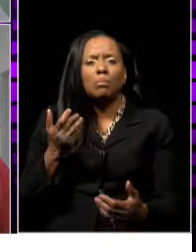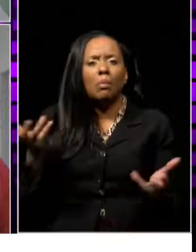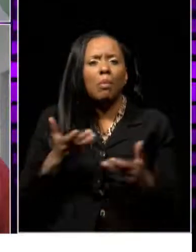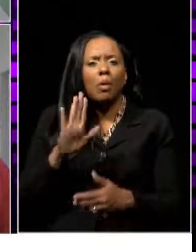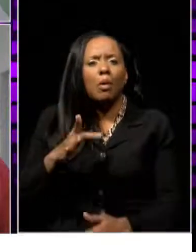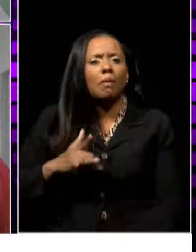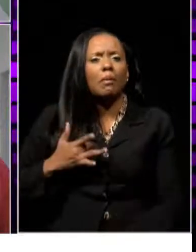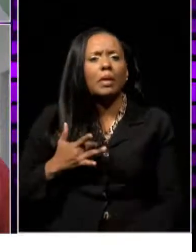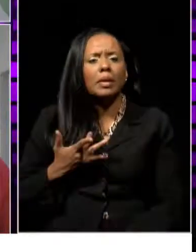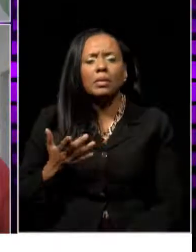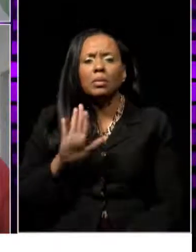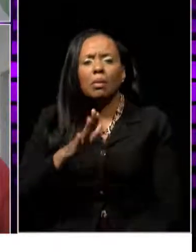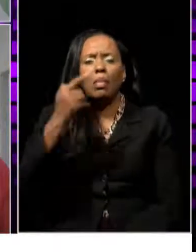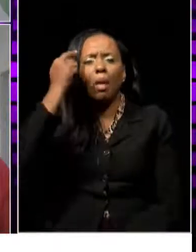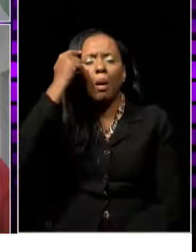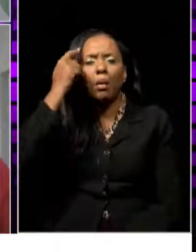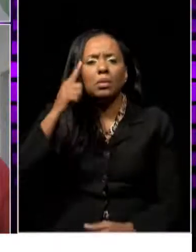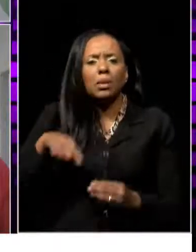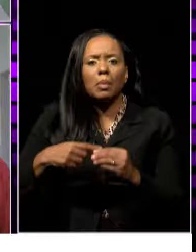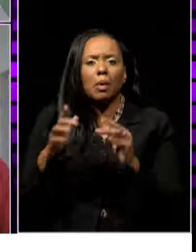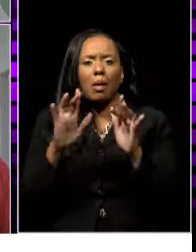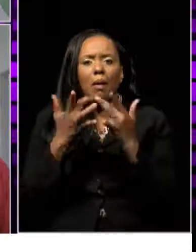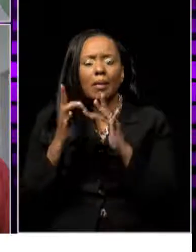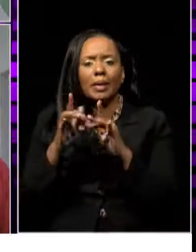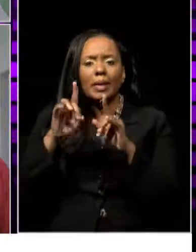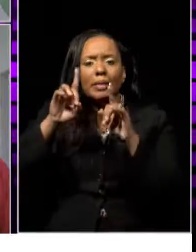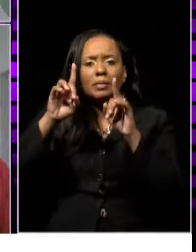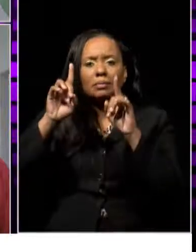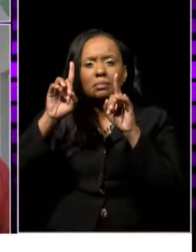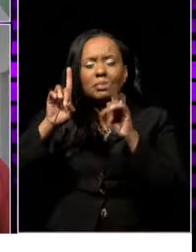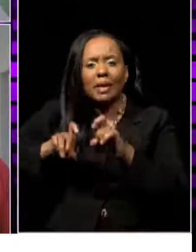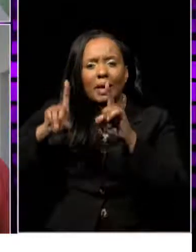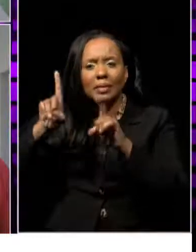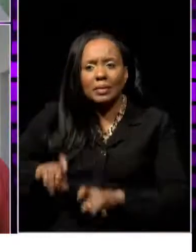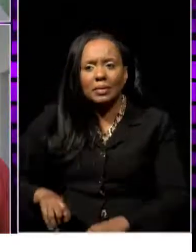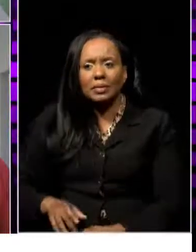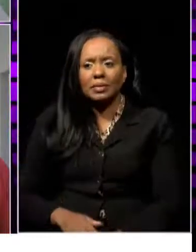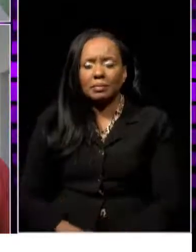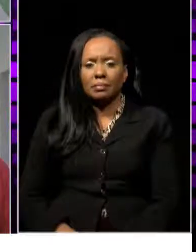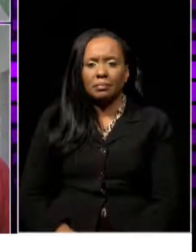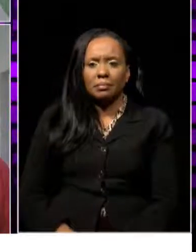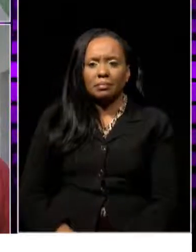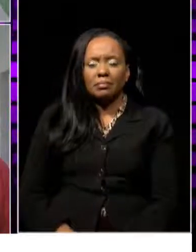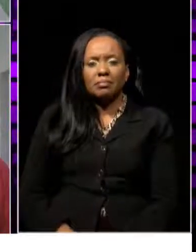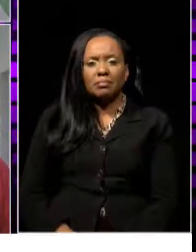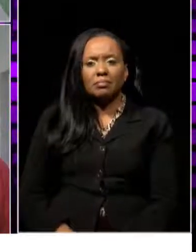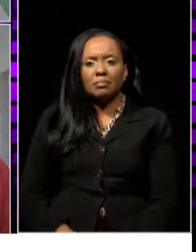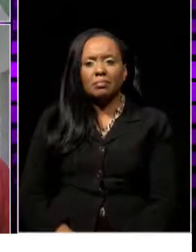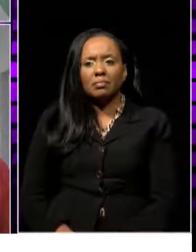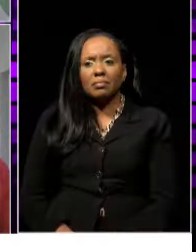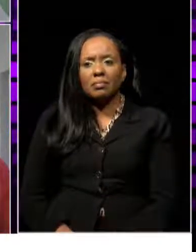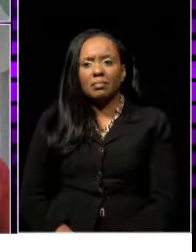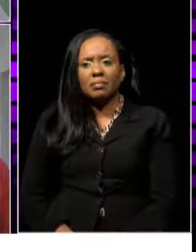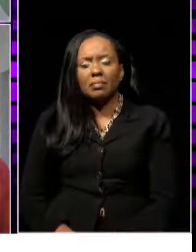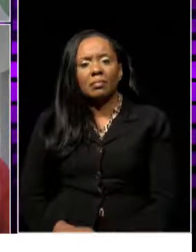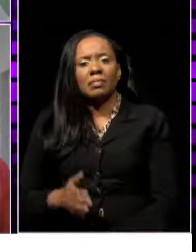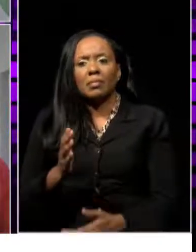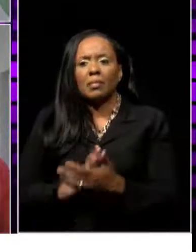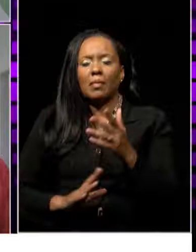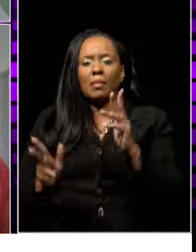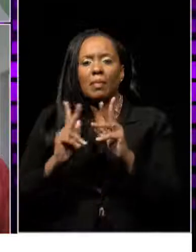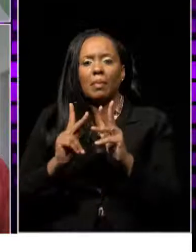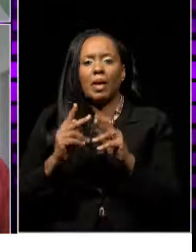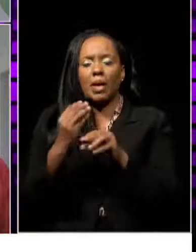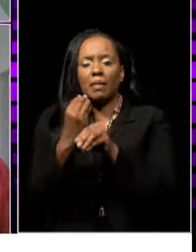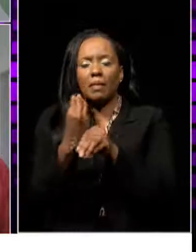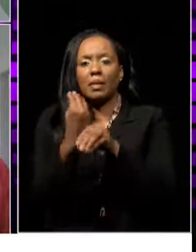lately? I know that in some cases we've had responders, and in some cases there's been a camera on Zoom, and in some